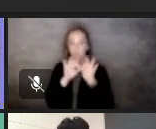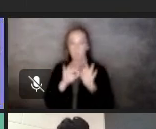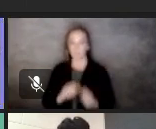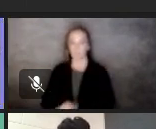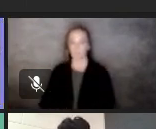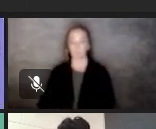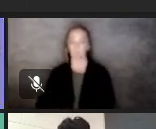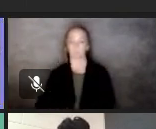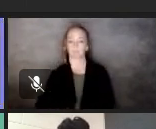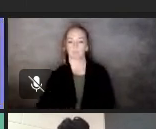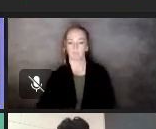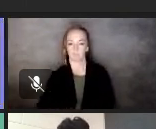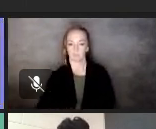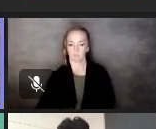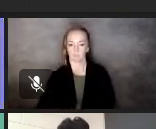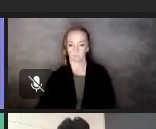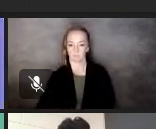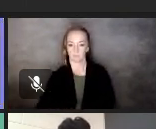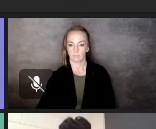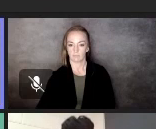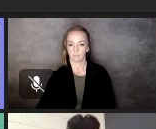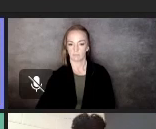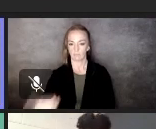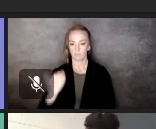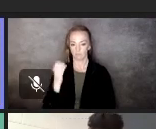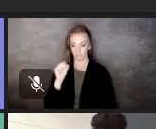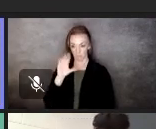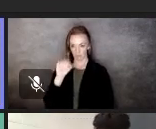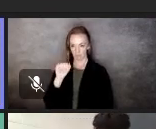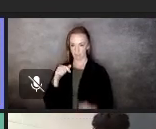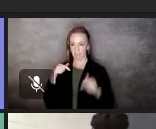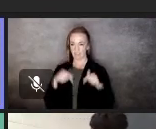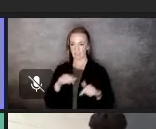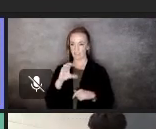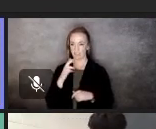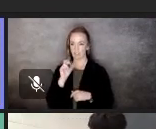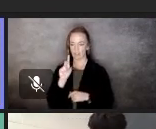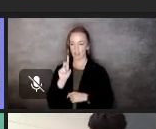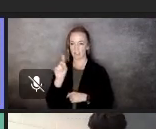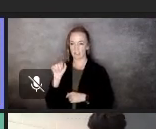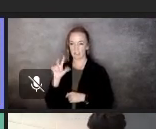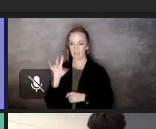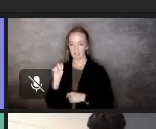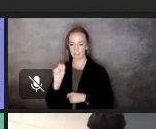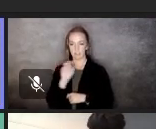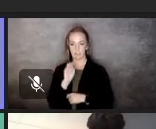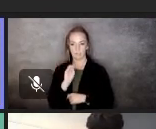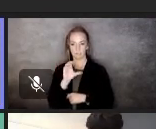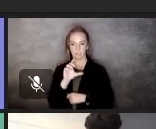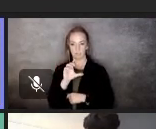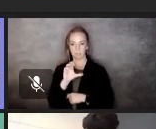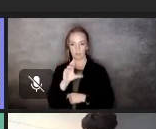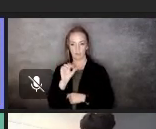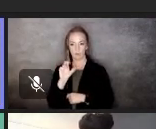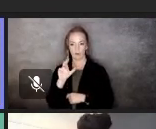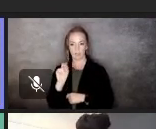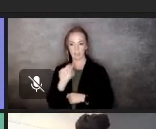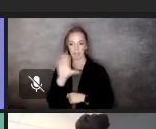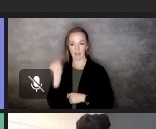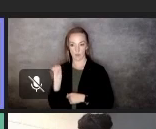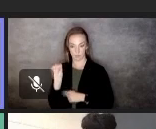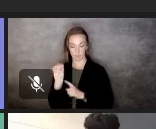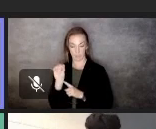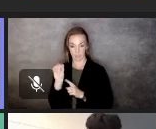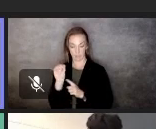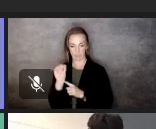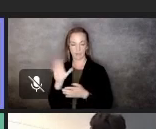Jessica, this is Chad Davidson, McCracken County music teacher. So I have a vested interest in the visual performing arts for